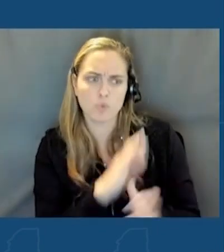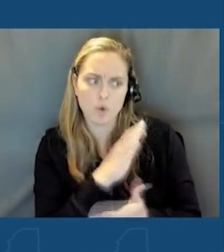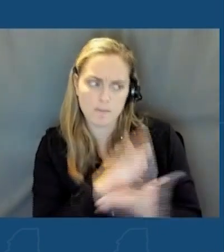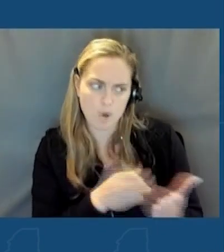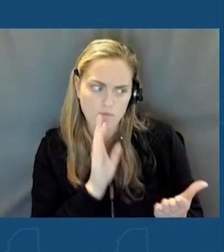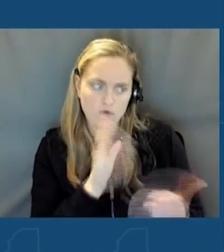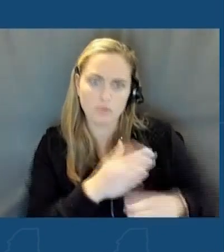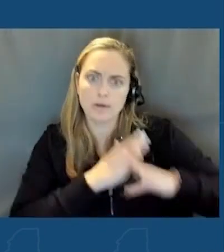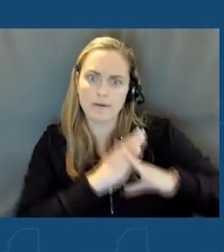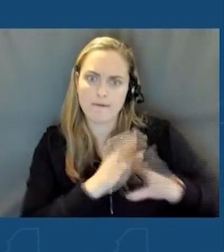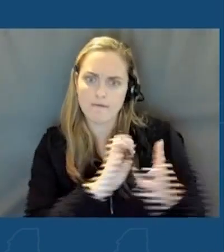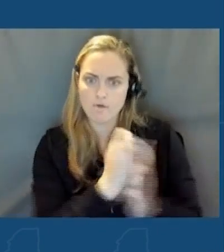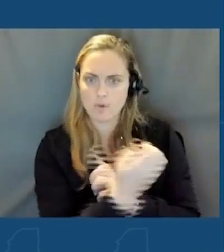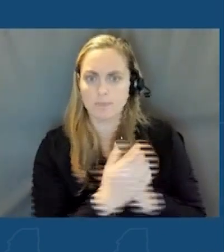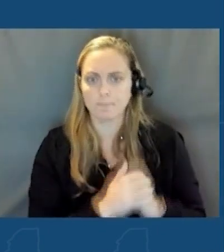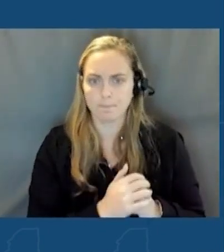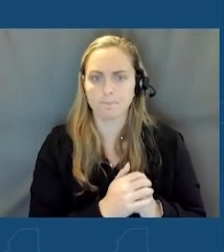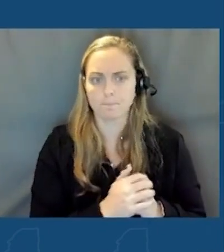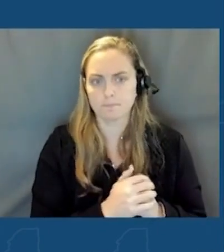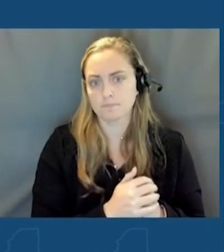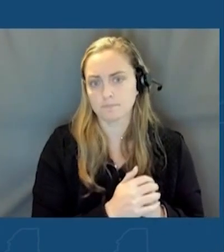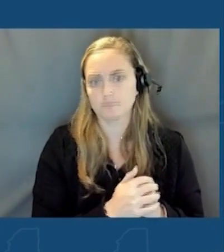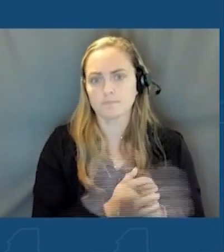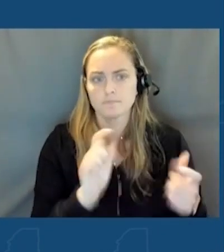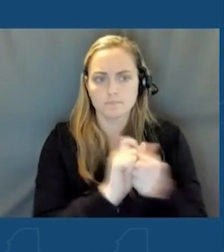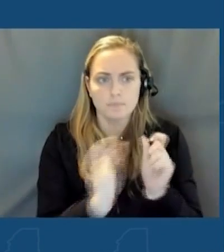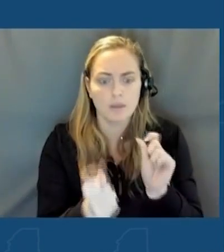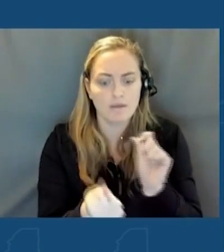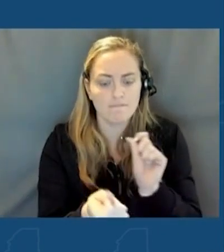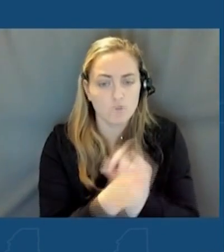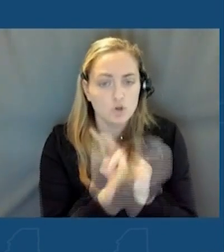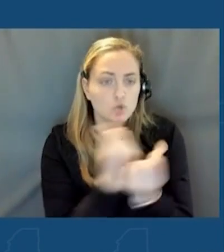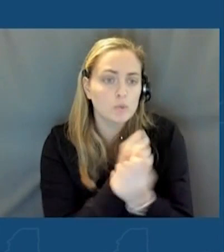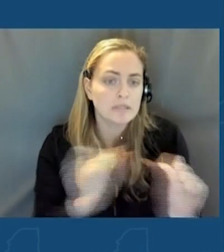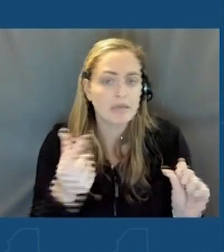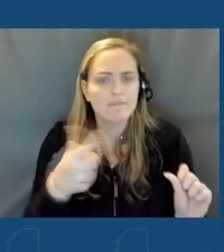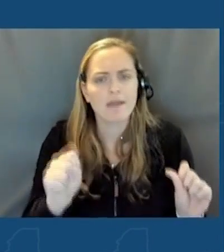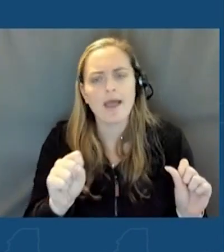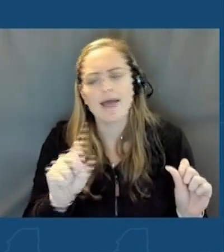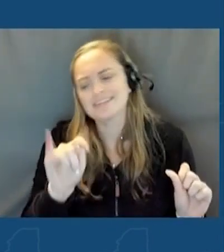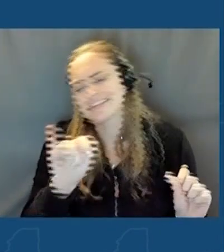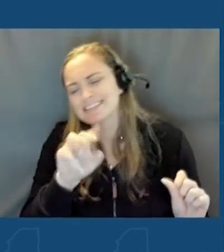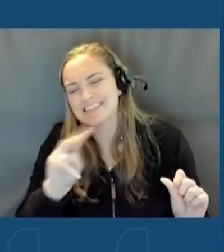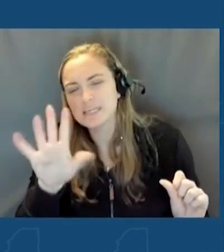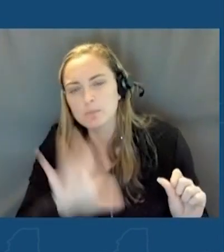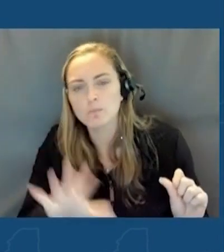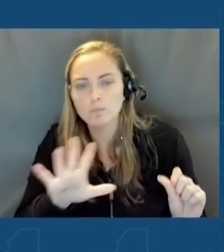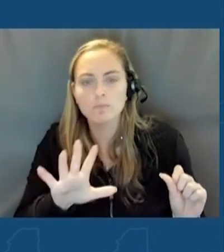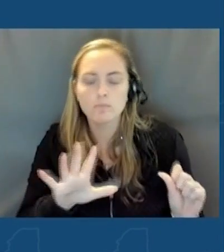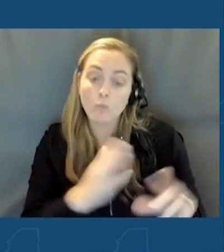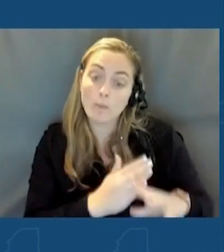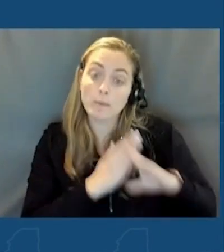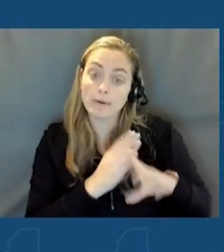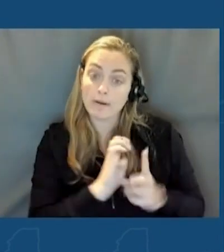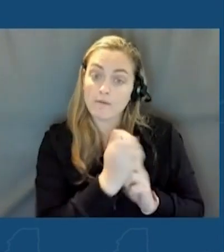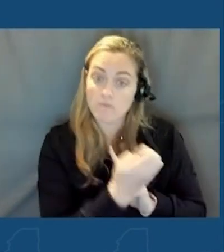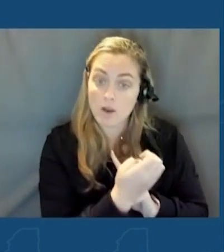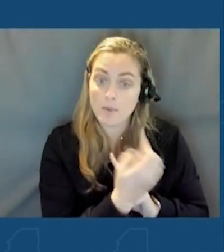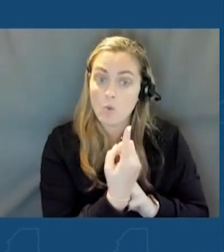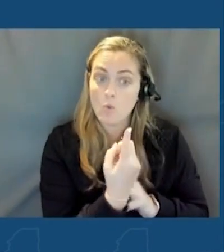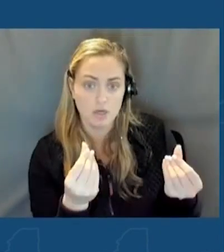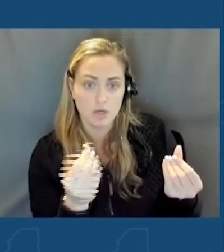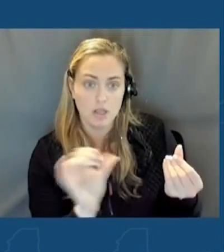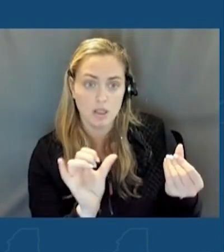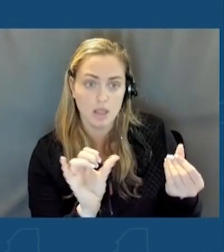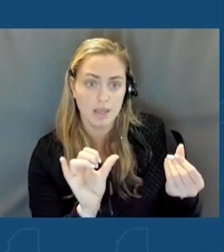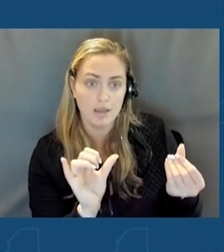this crime, the governor is providing $20 million in funding for law enforcement agencies in New York State.